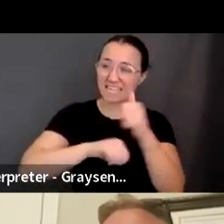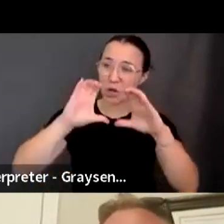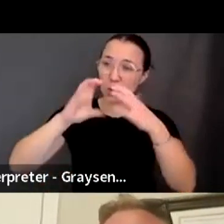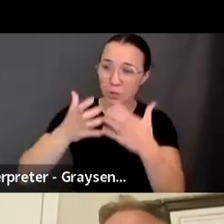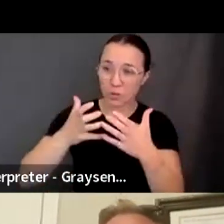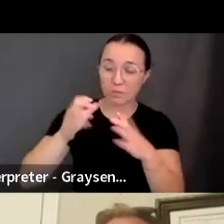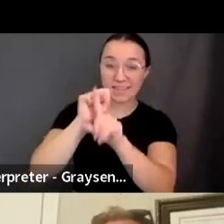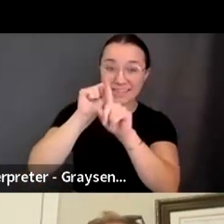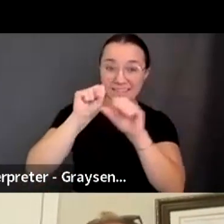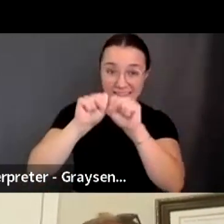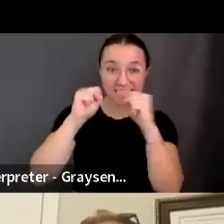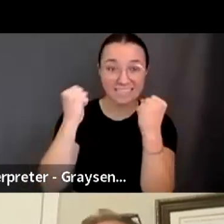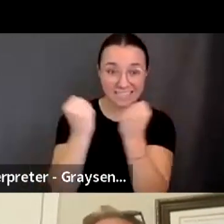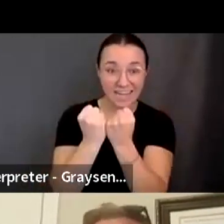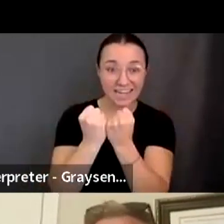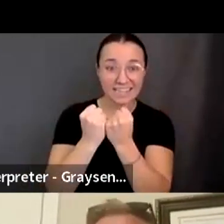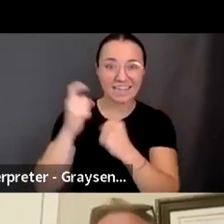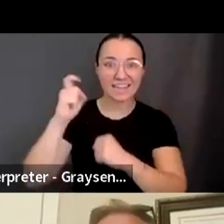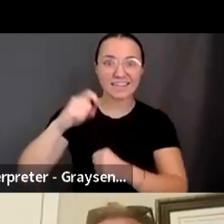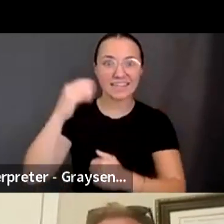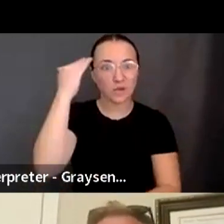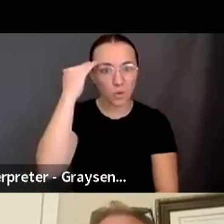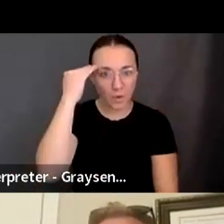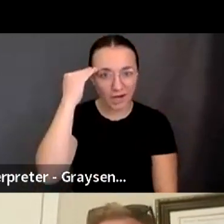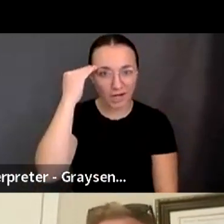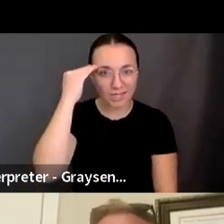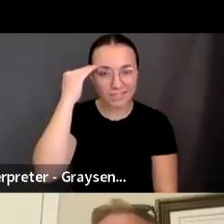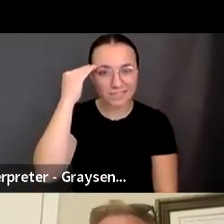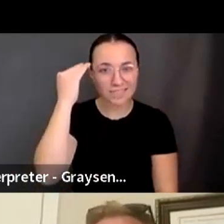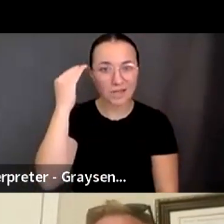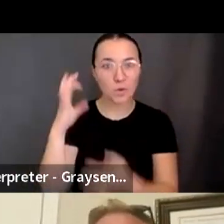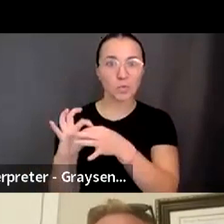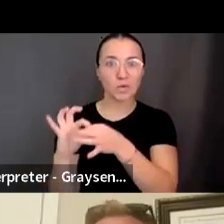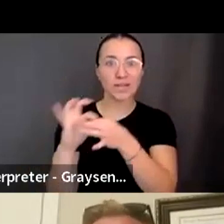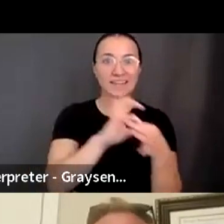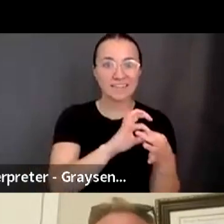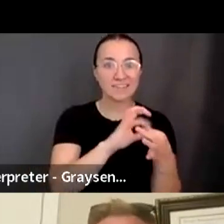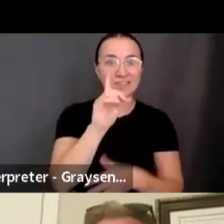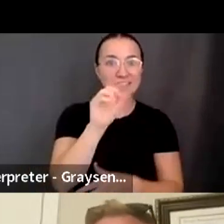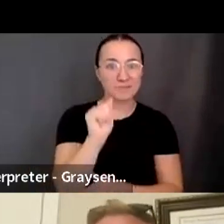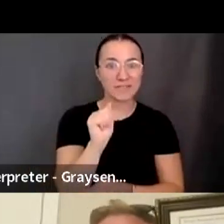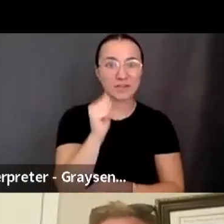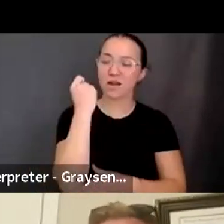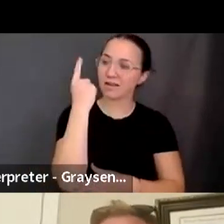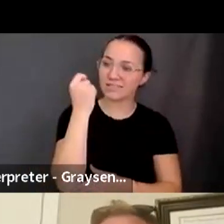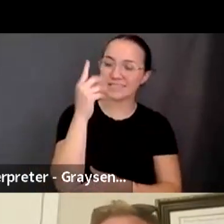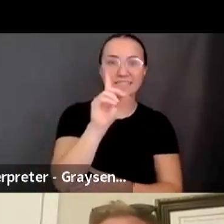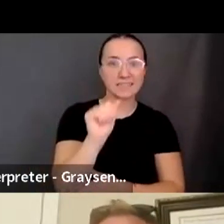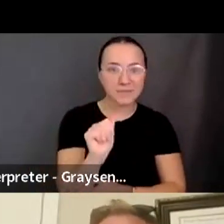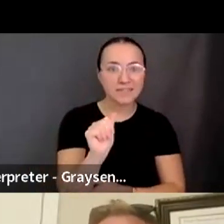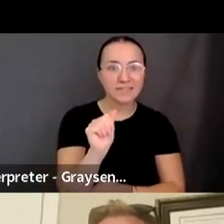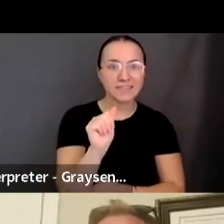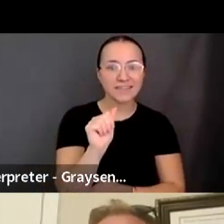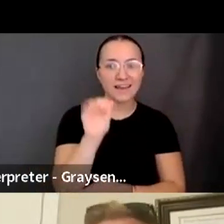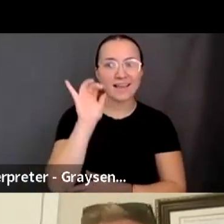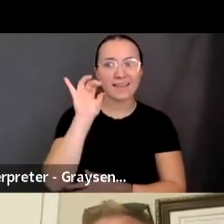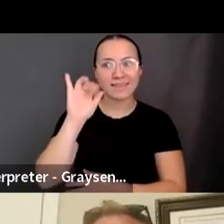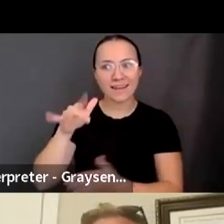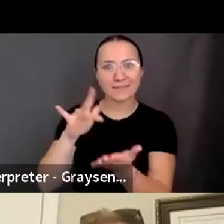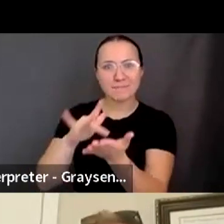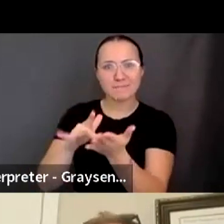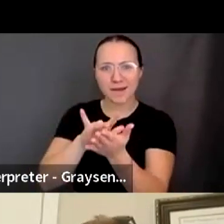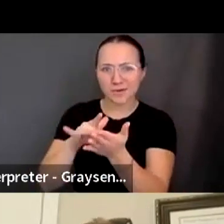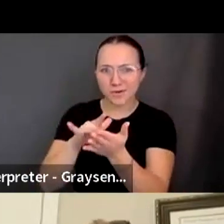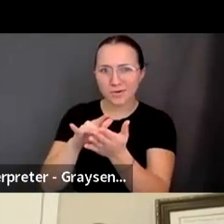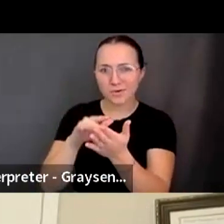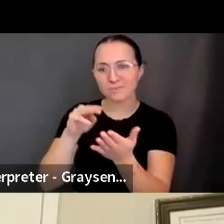we think should like have awareness of and, you know, a deep, you know, understanding of disability, it's medical professionals,